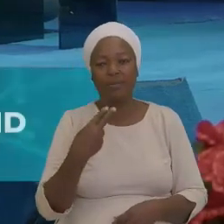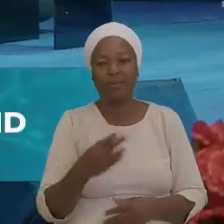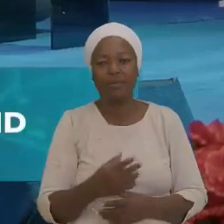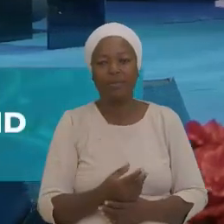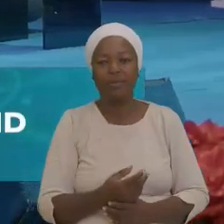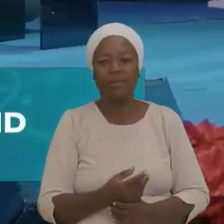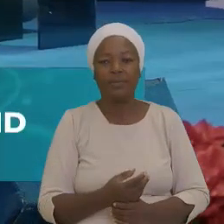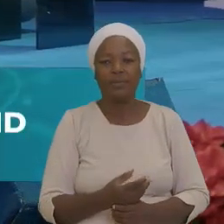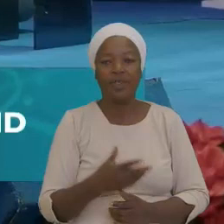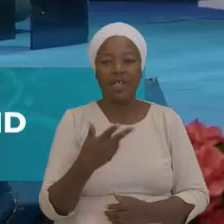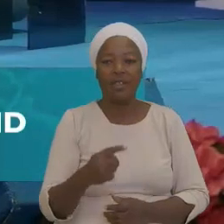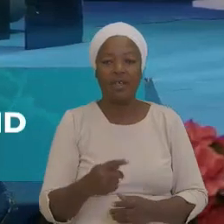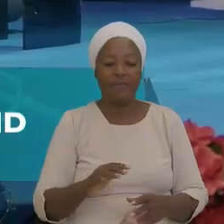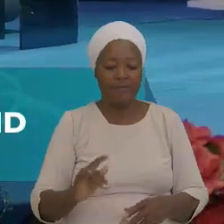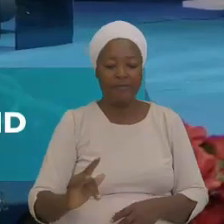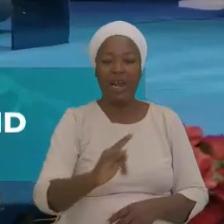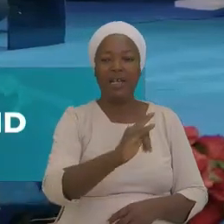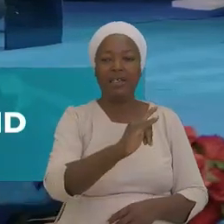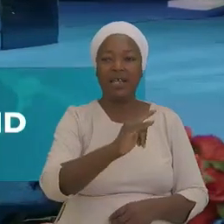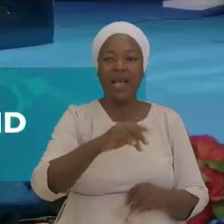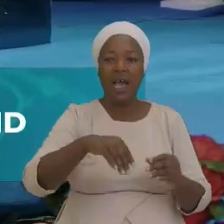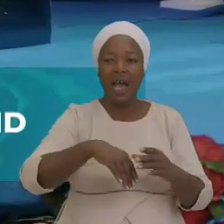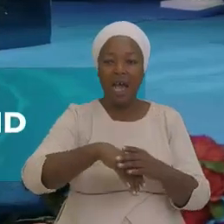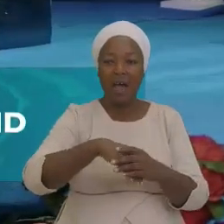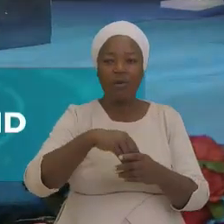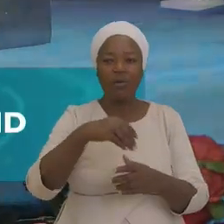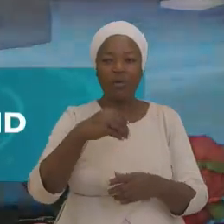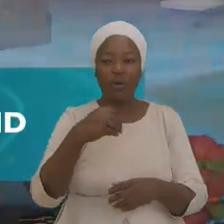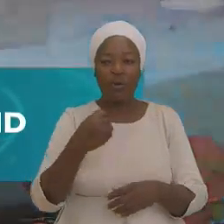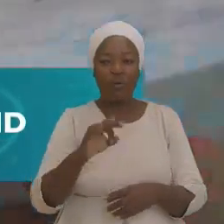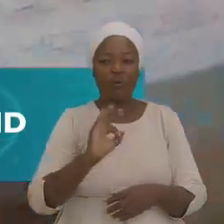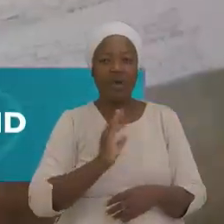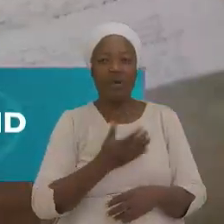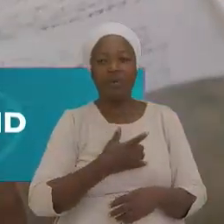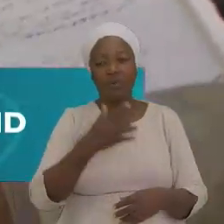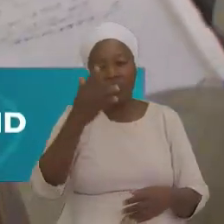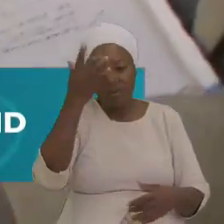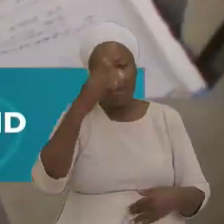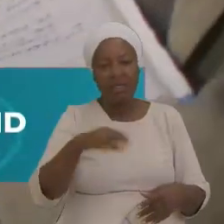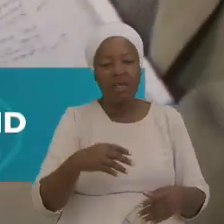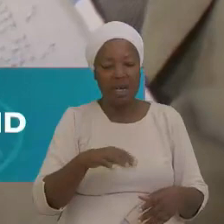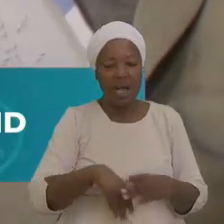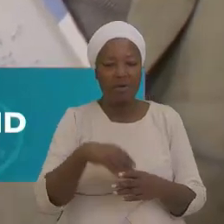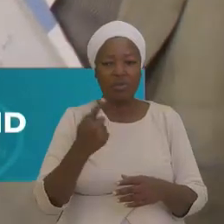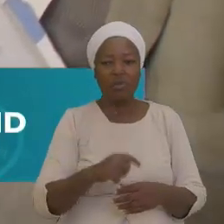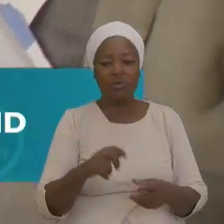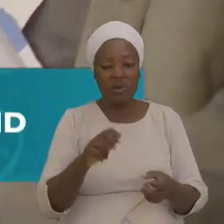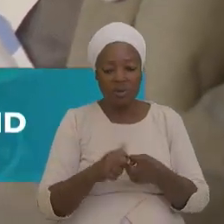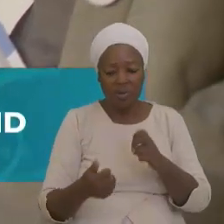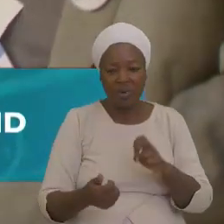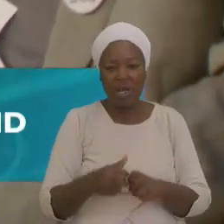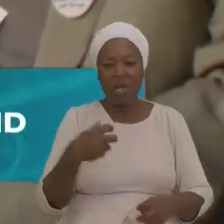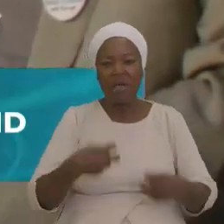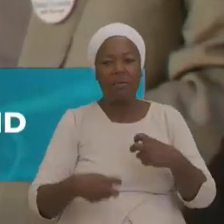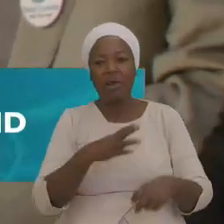The flight out of our problem, out of our dangers, out of our difficulty, the